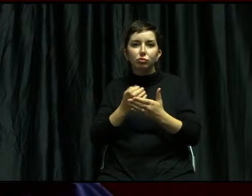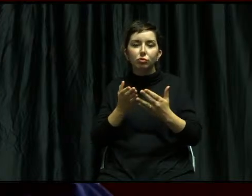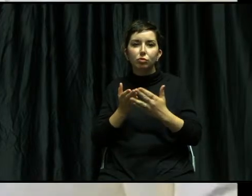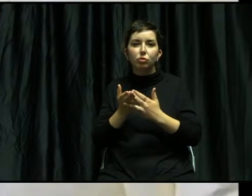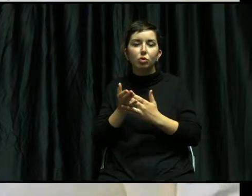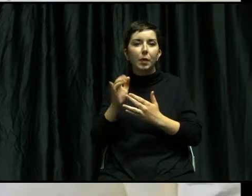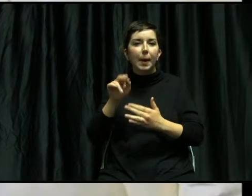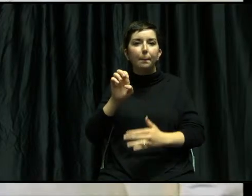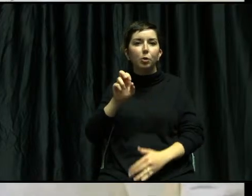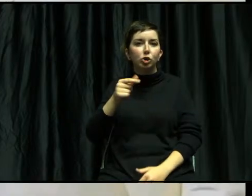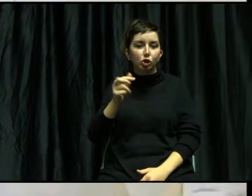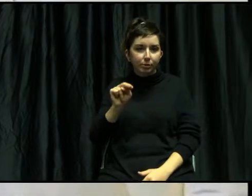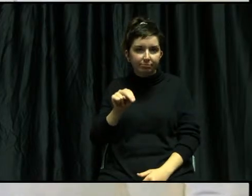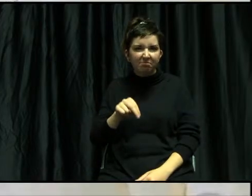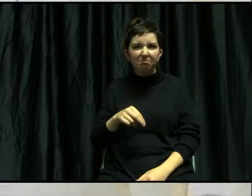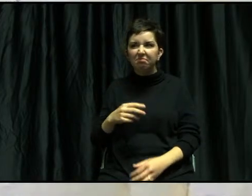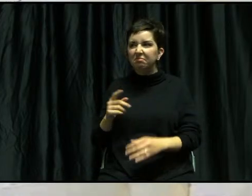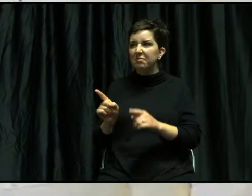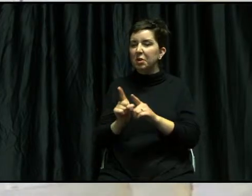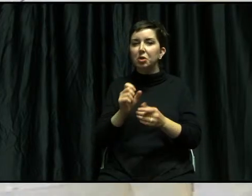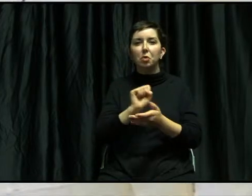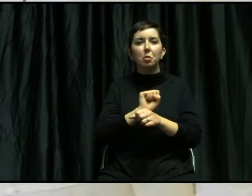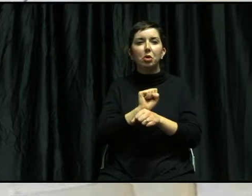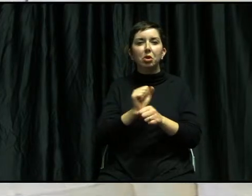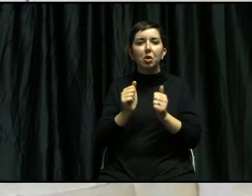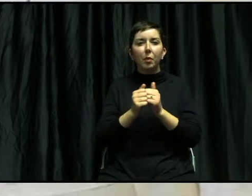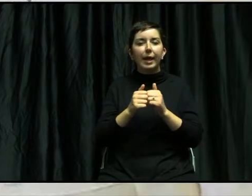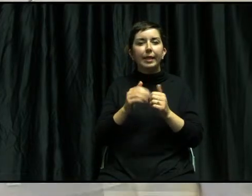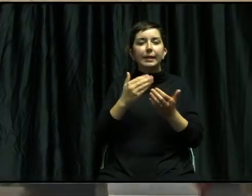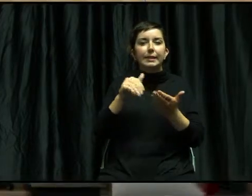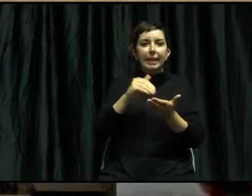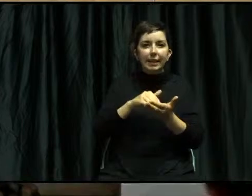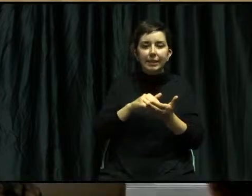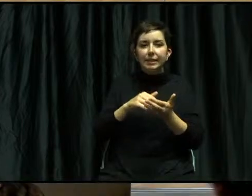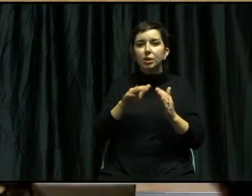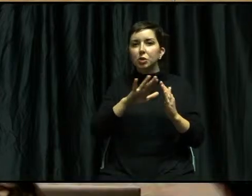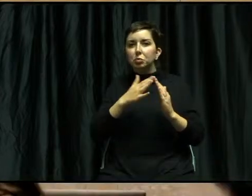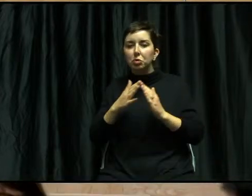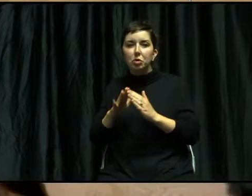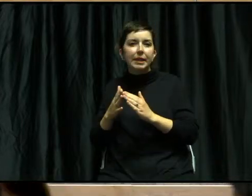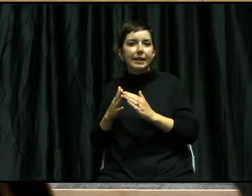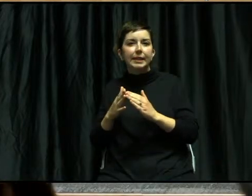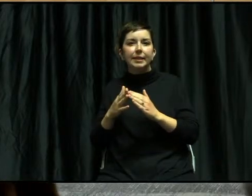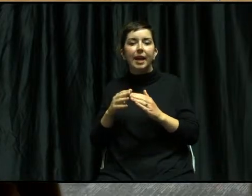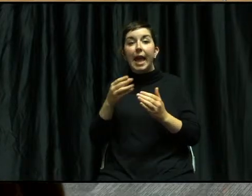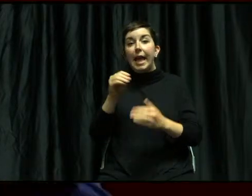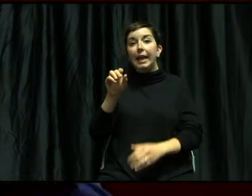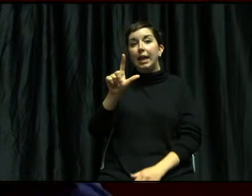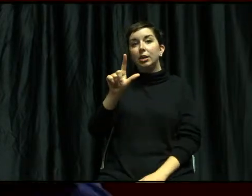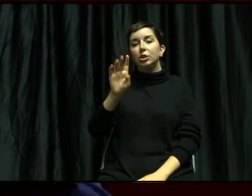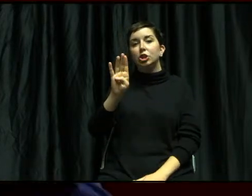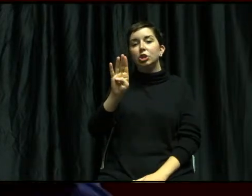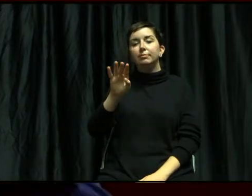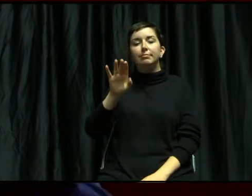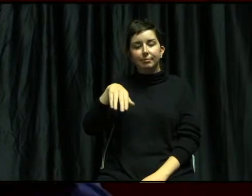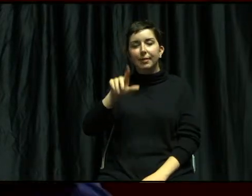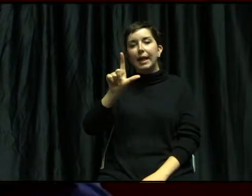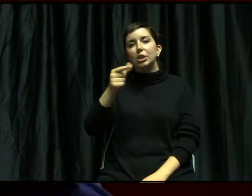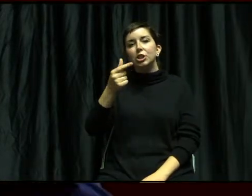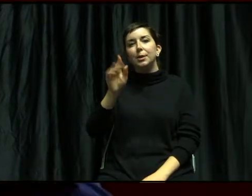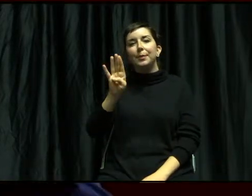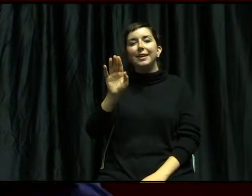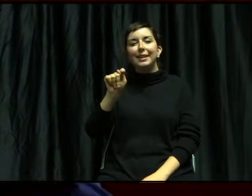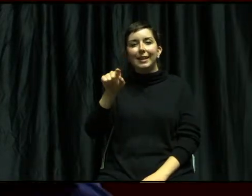art. He also worked to establish centers for community-engaged learning and LGBT students. I can honestly